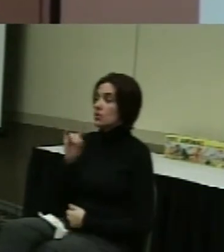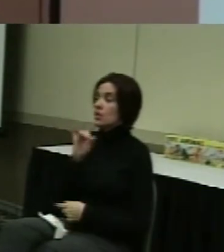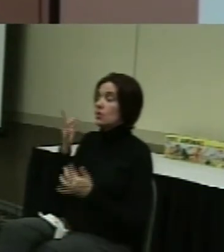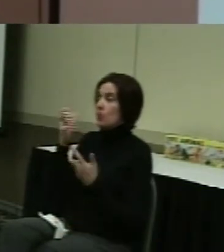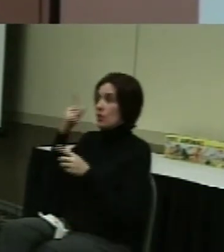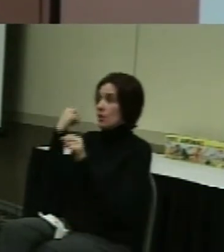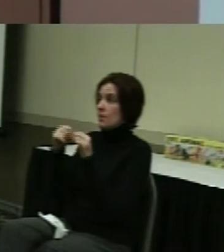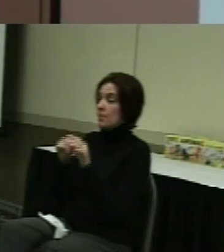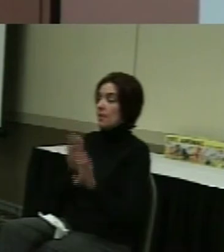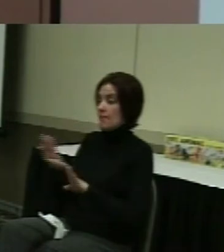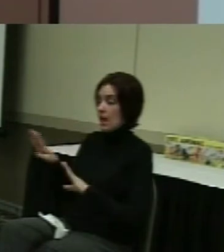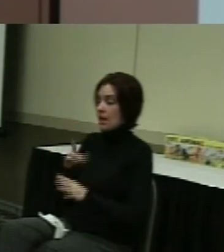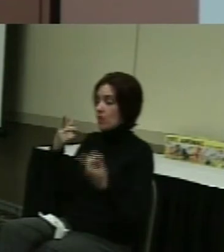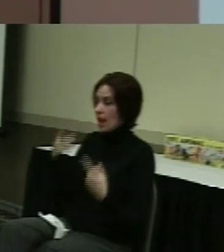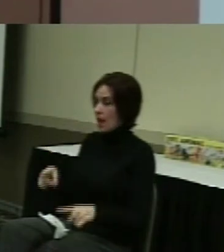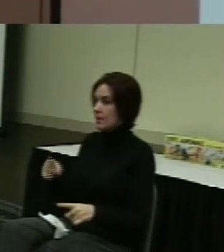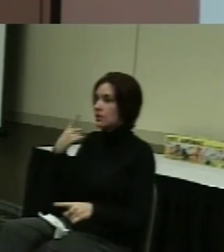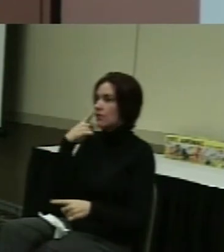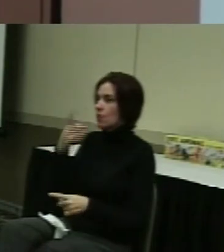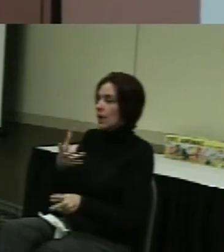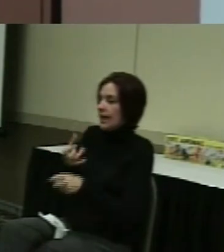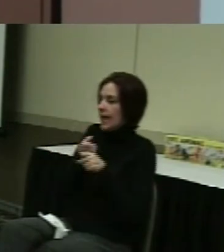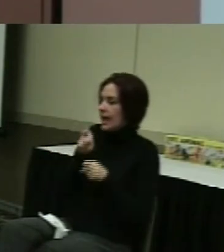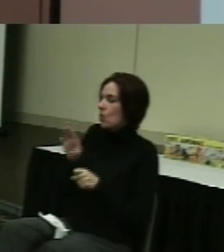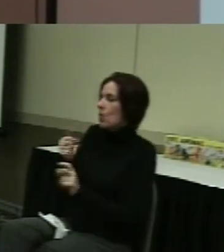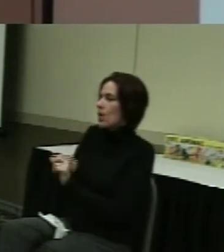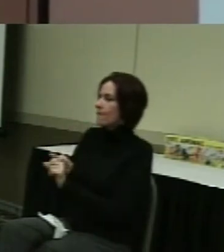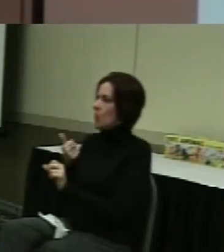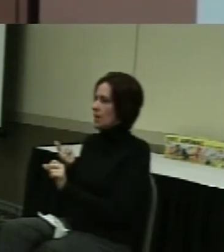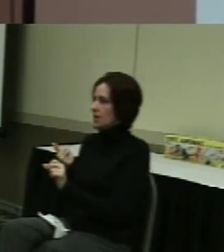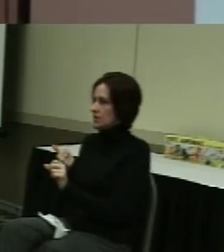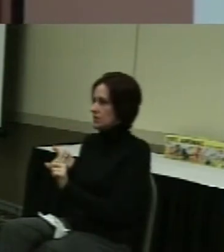happens to get something or to avoid something.